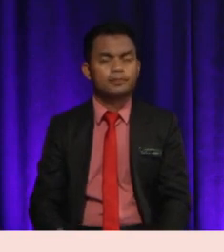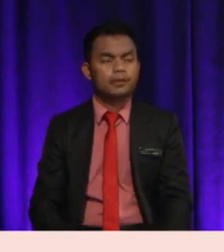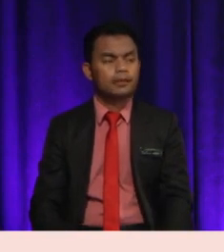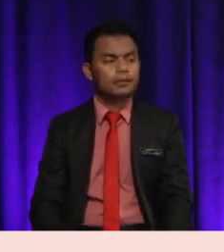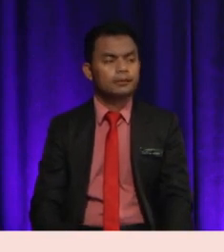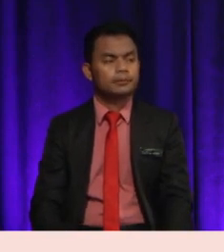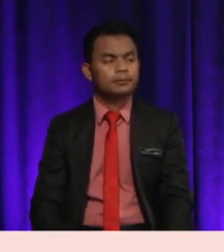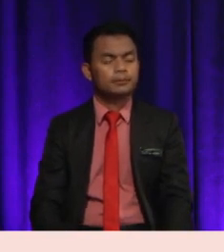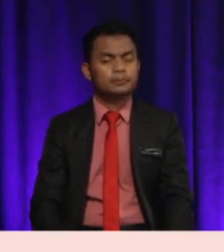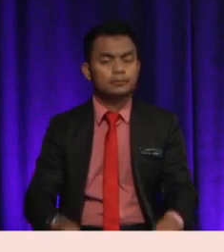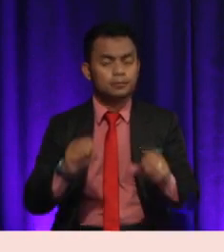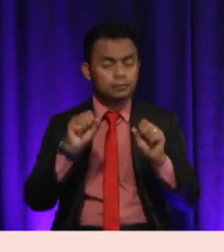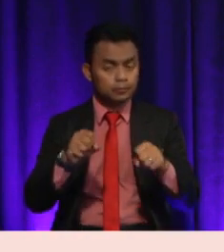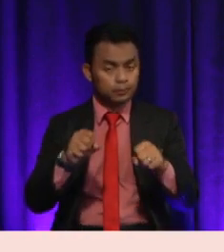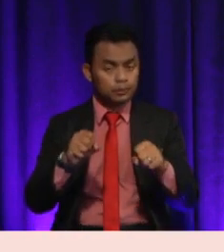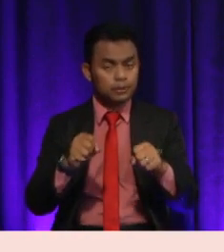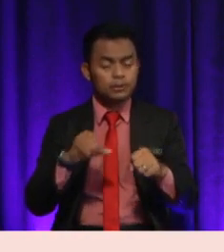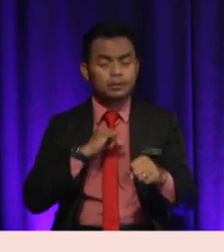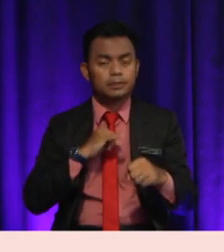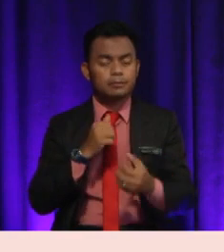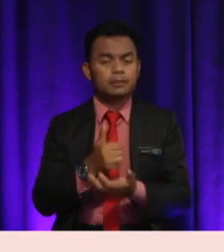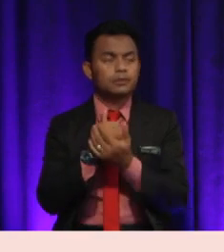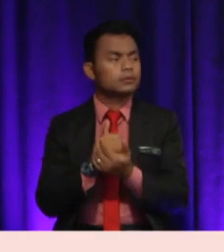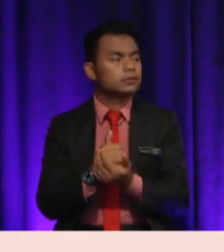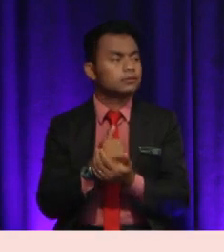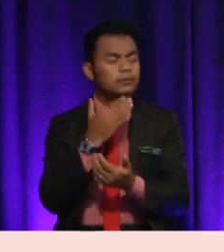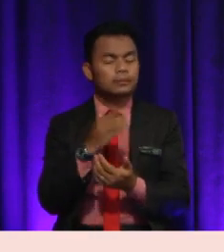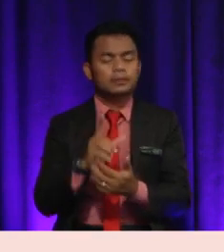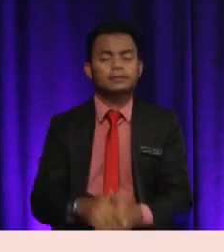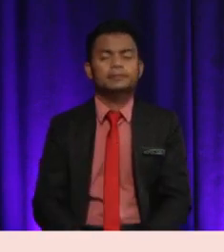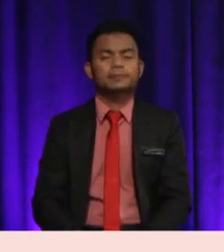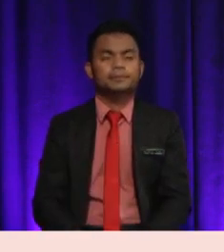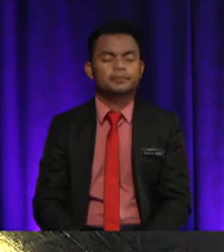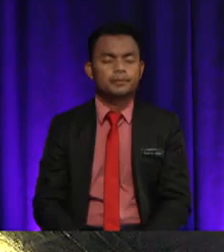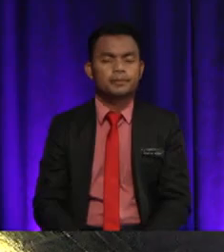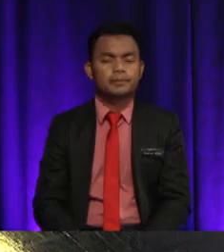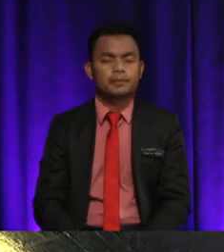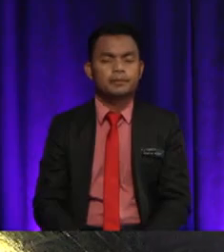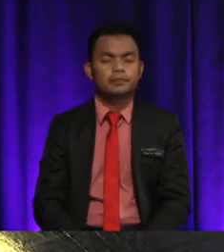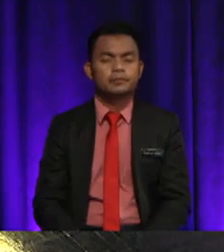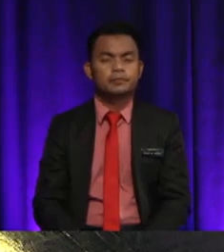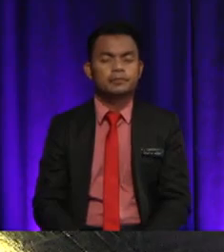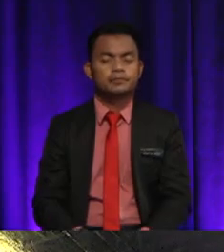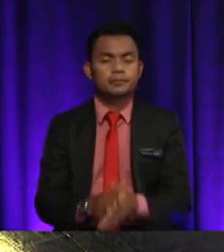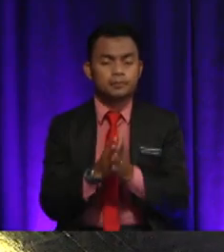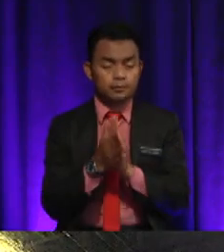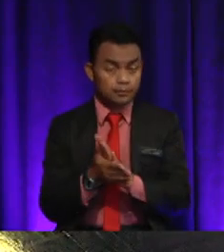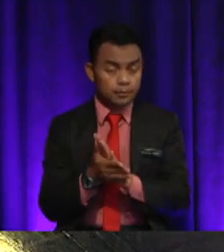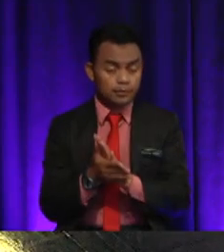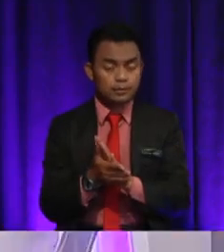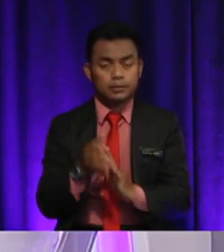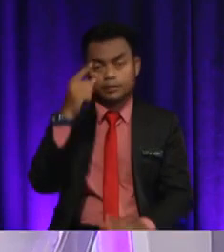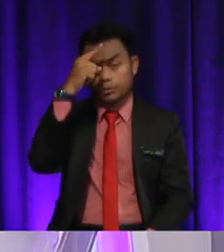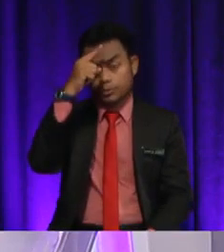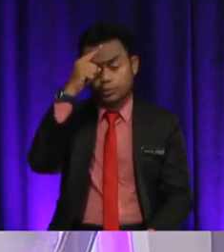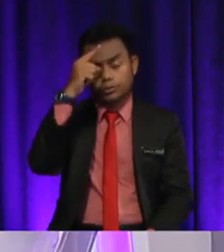Teacher, can I help? Oh yeah, sure. Okay. Along the way, Lily has learned a lot on how to improve her photography skills. In order to learn